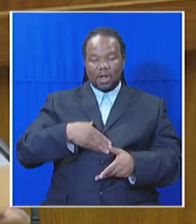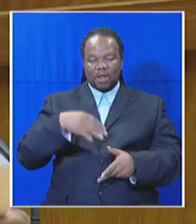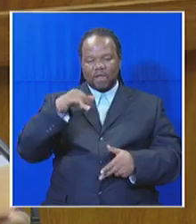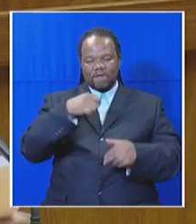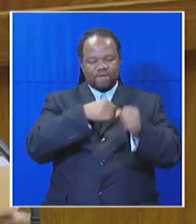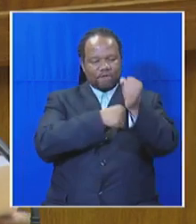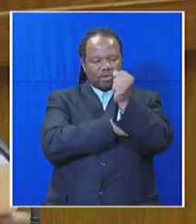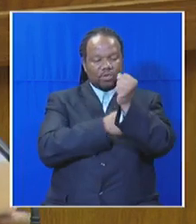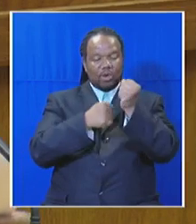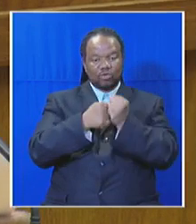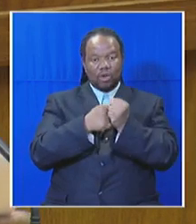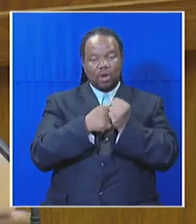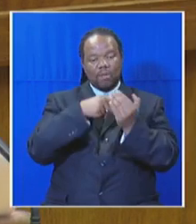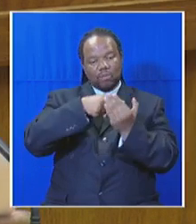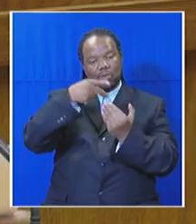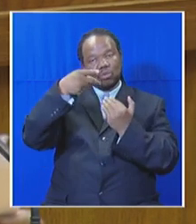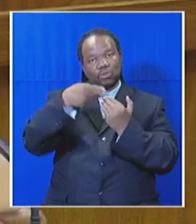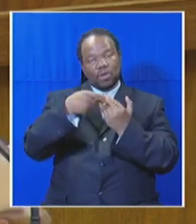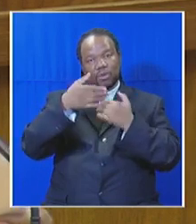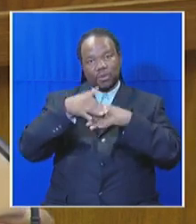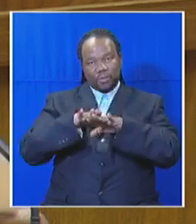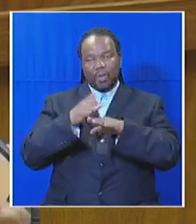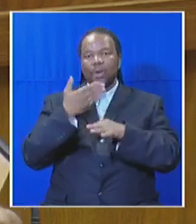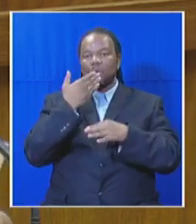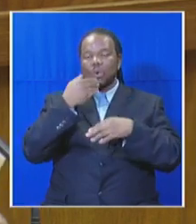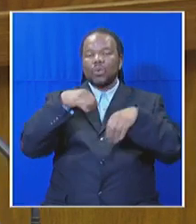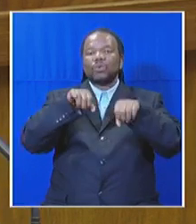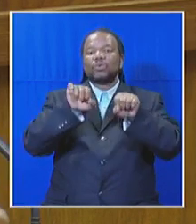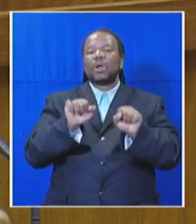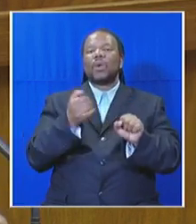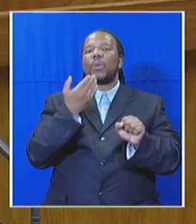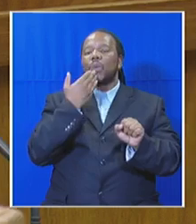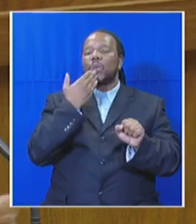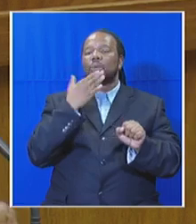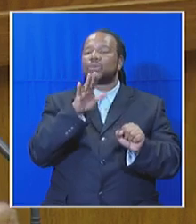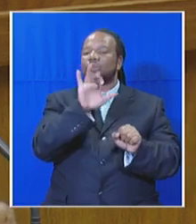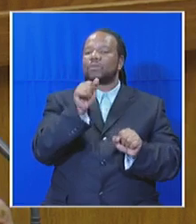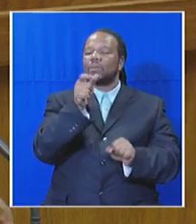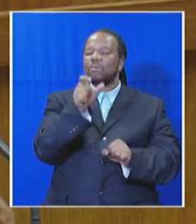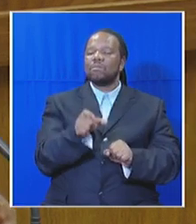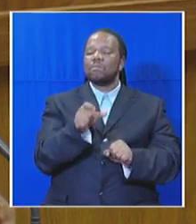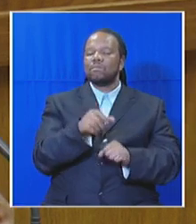Championing Initiative, which is chaired by South Africa.